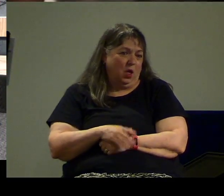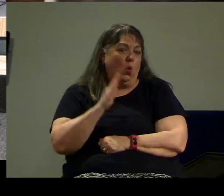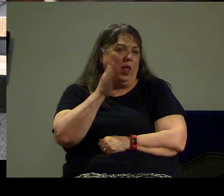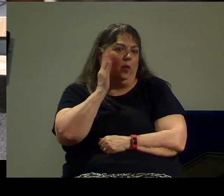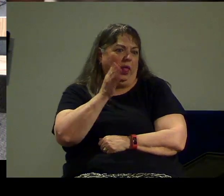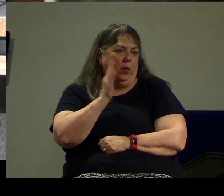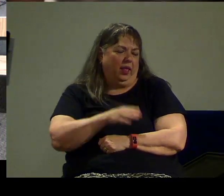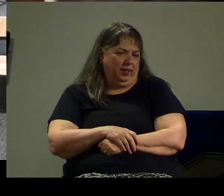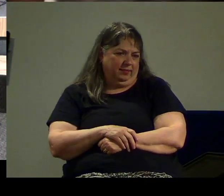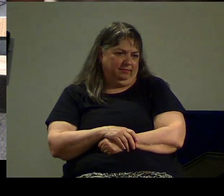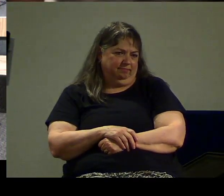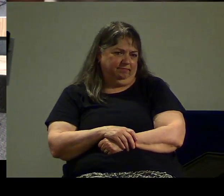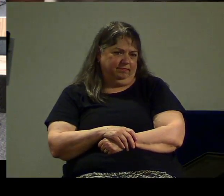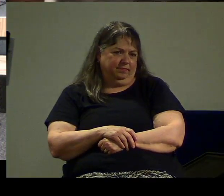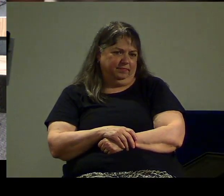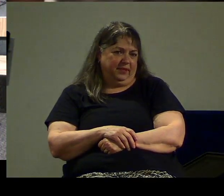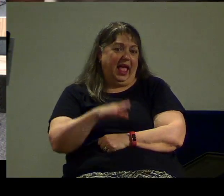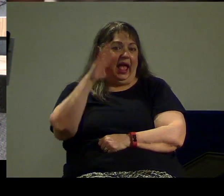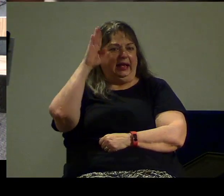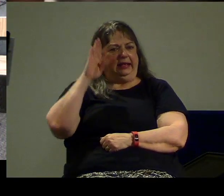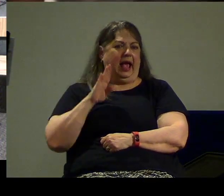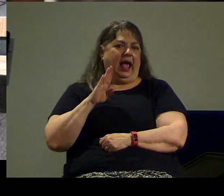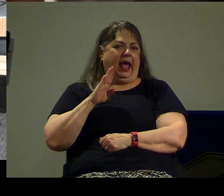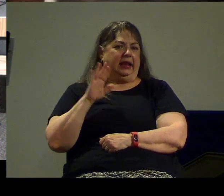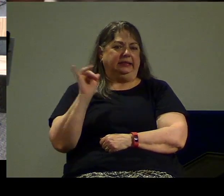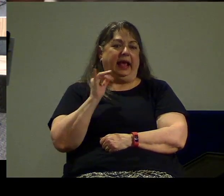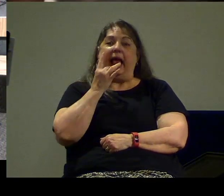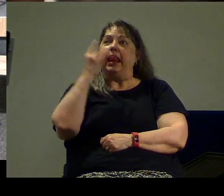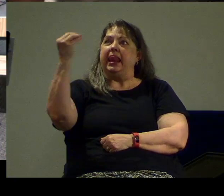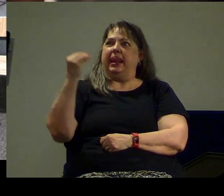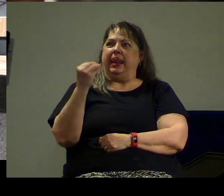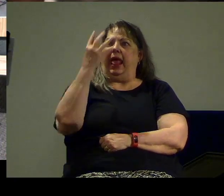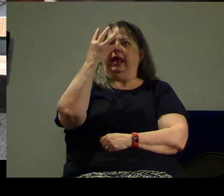need. He's the light that lights our path.